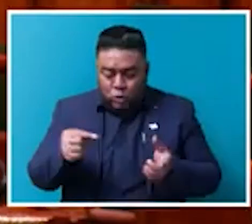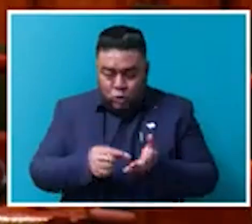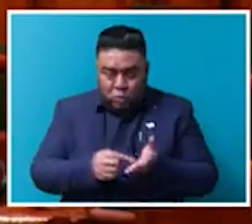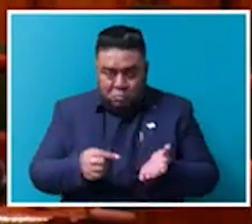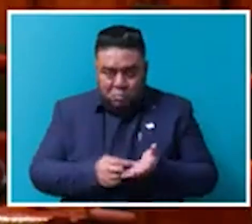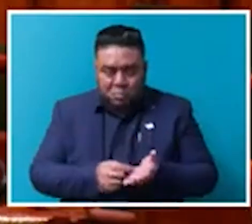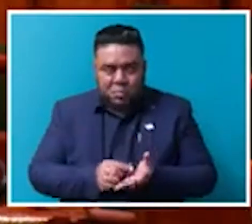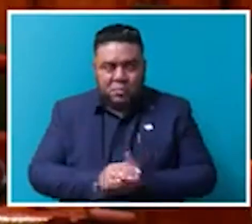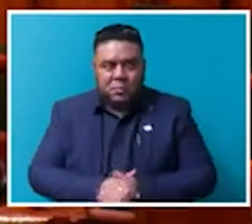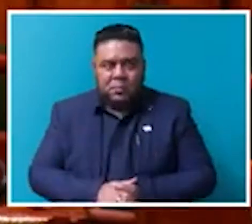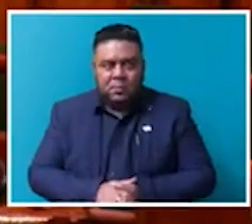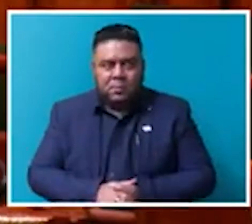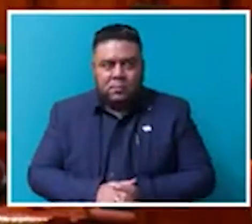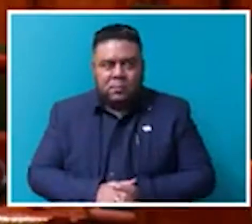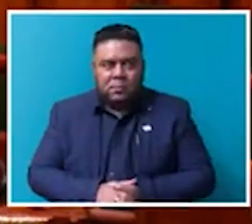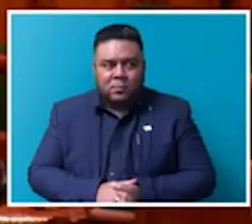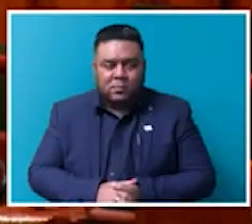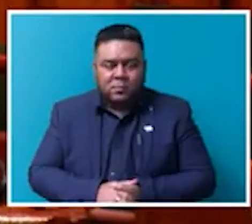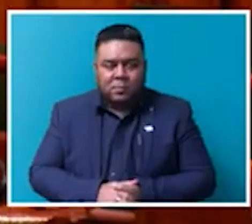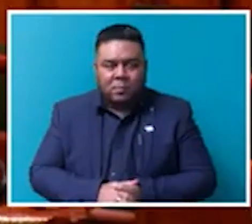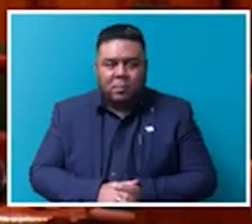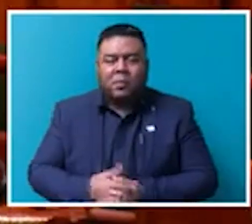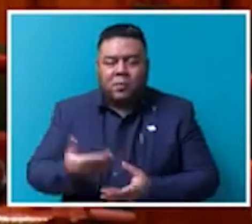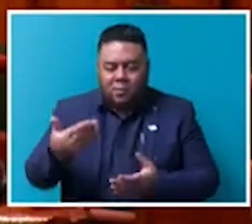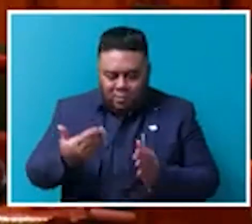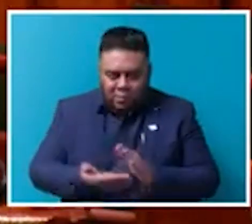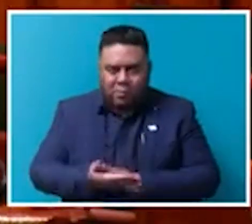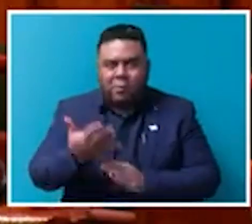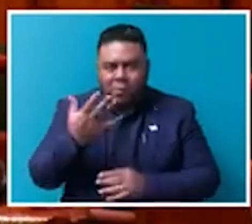now in our passports.